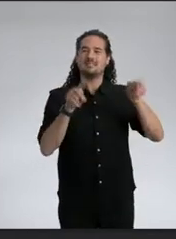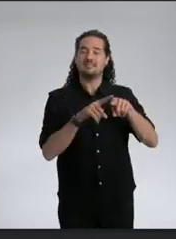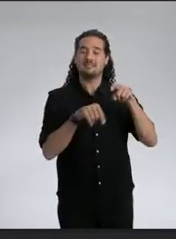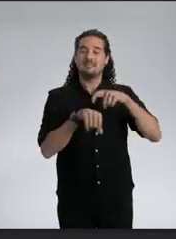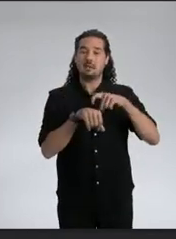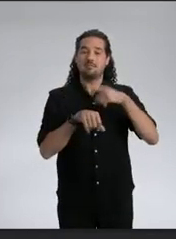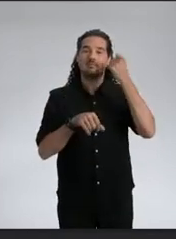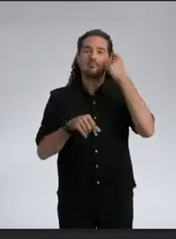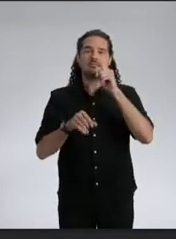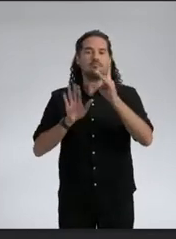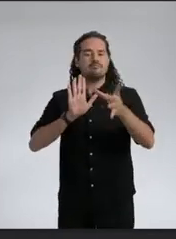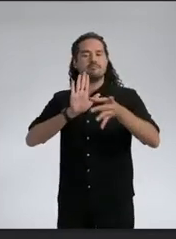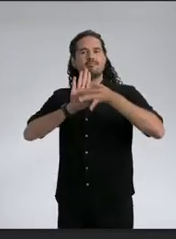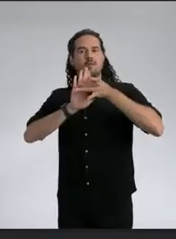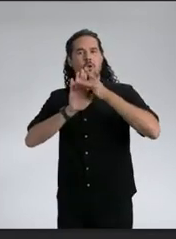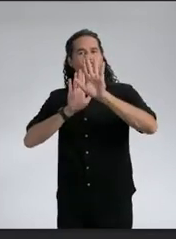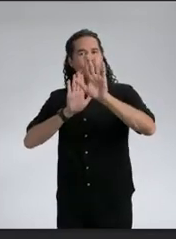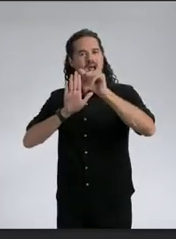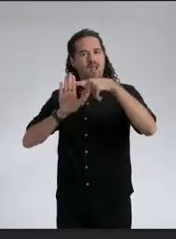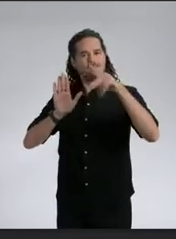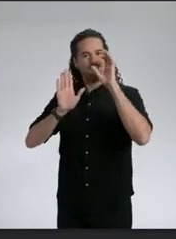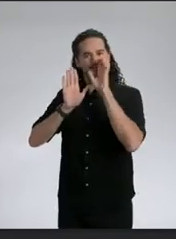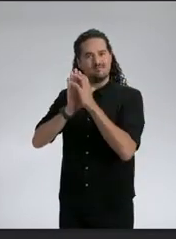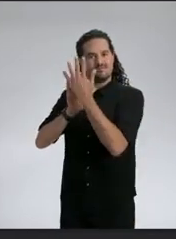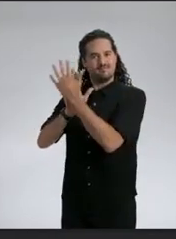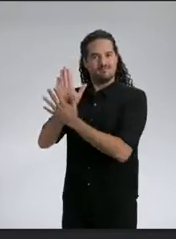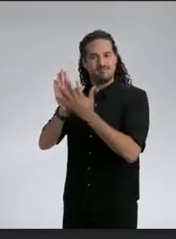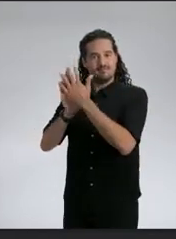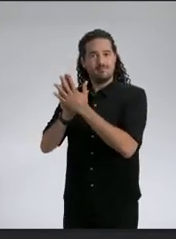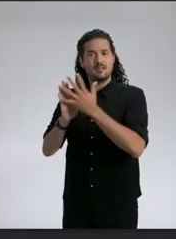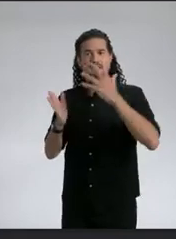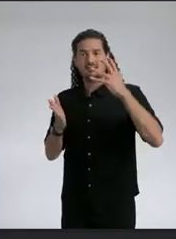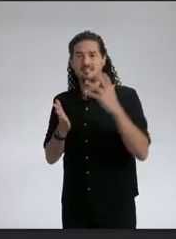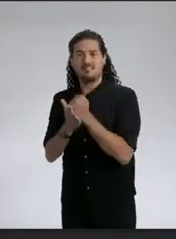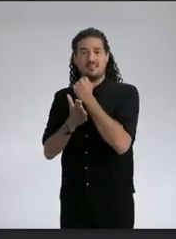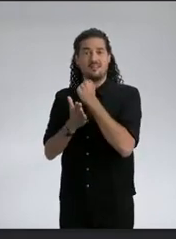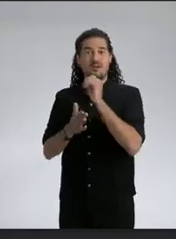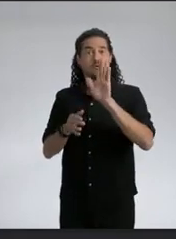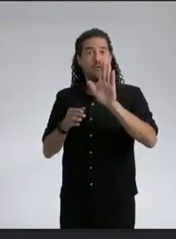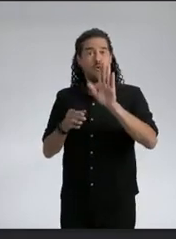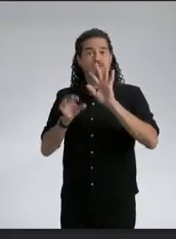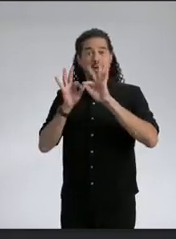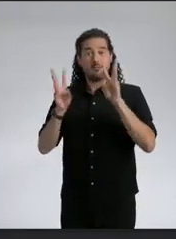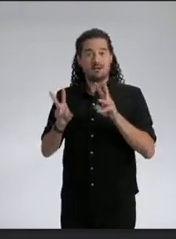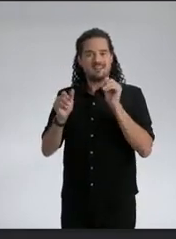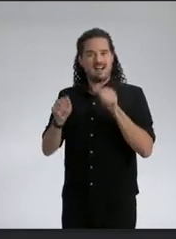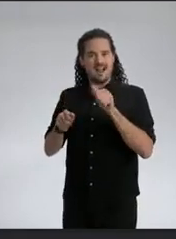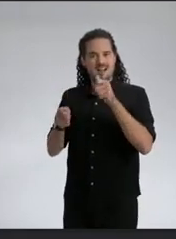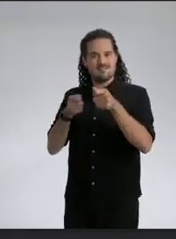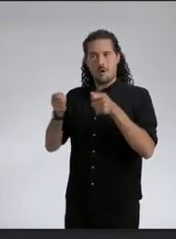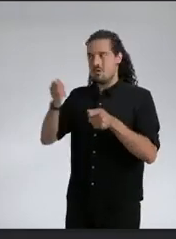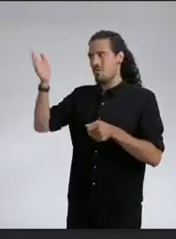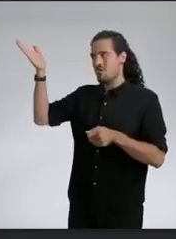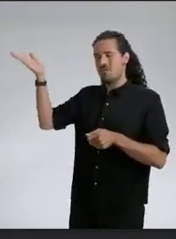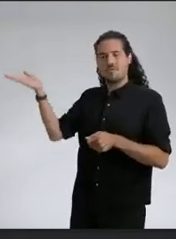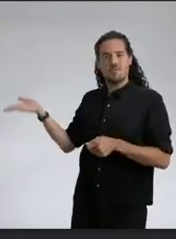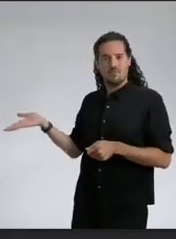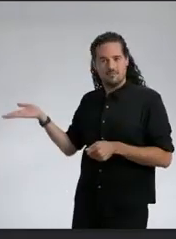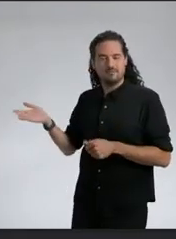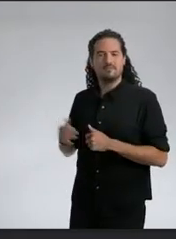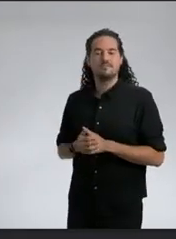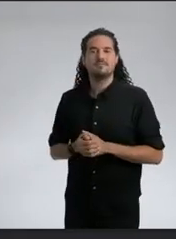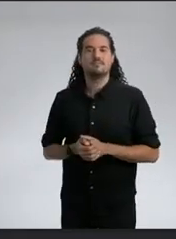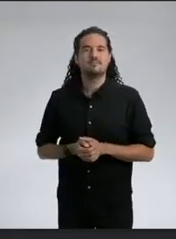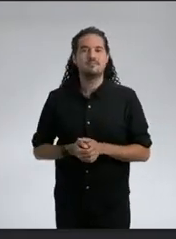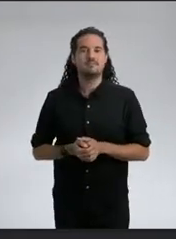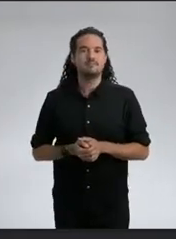and functionality. By leveraging this framework, your app will be able to manage all of these restrictions. But